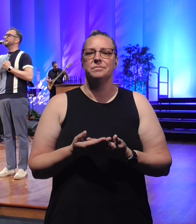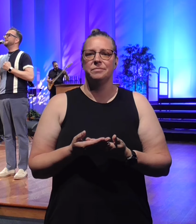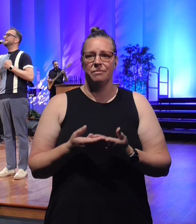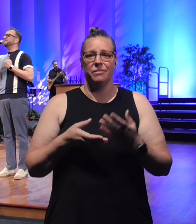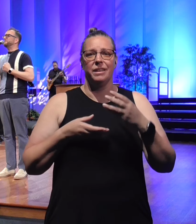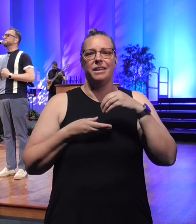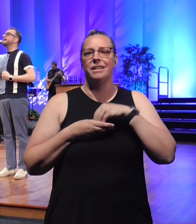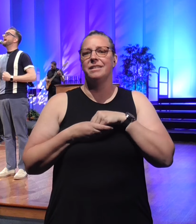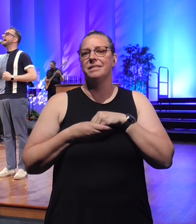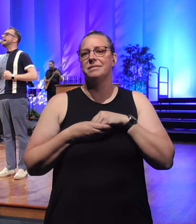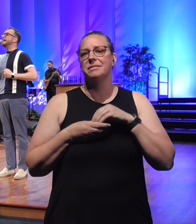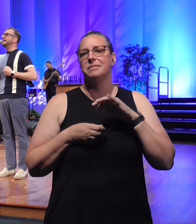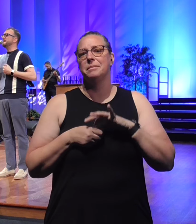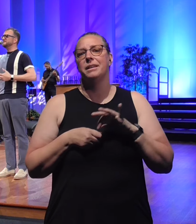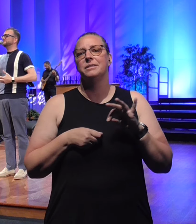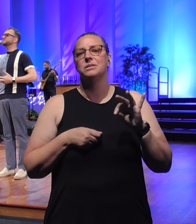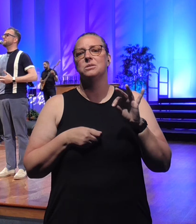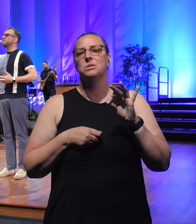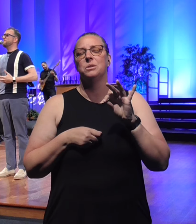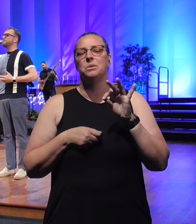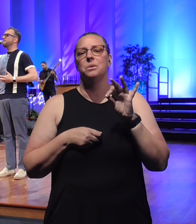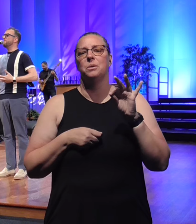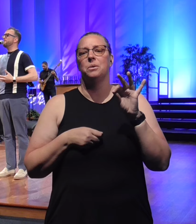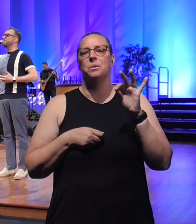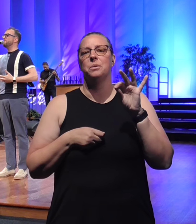well with my